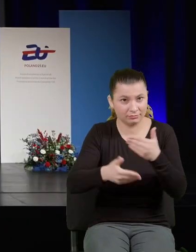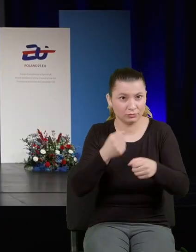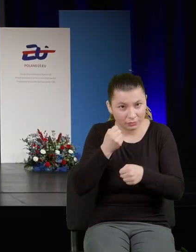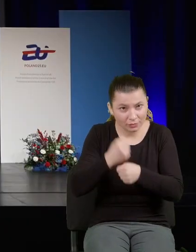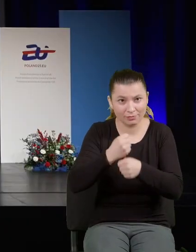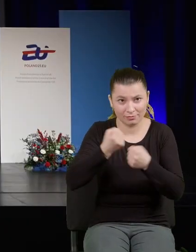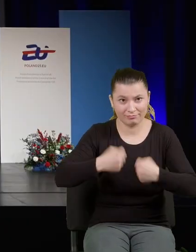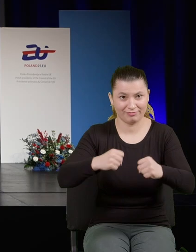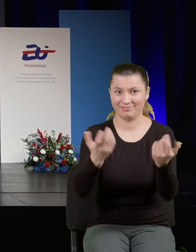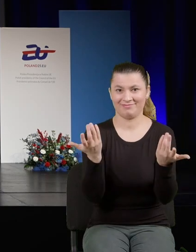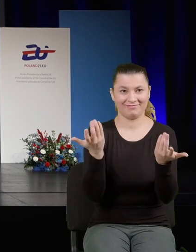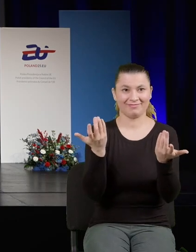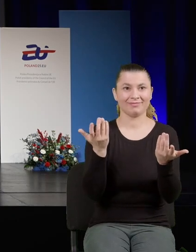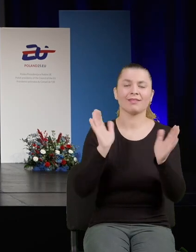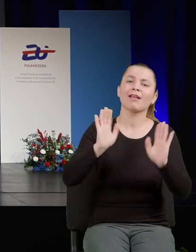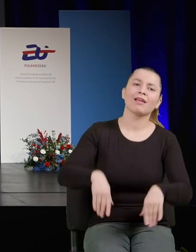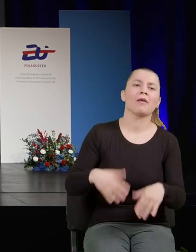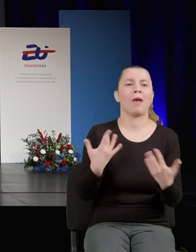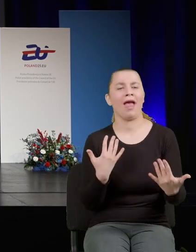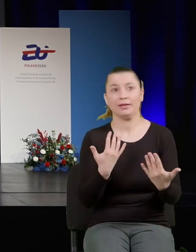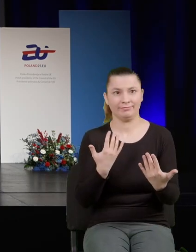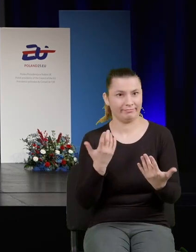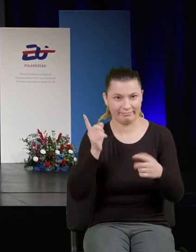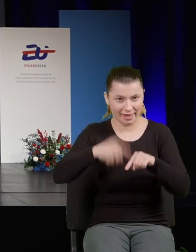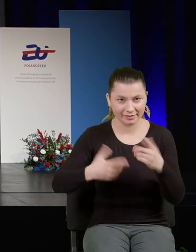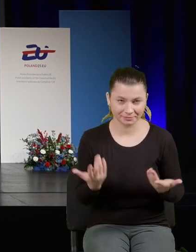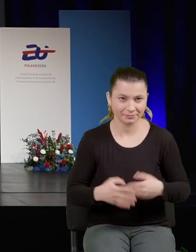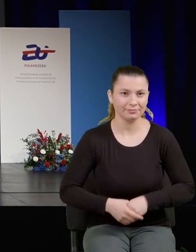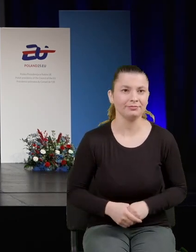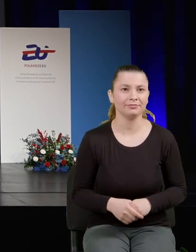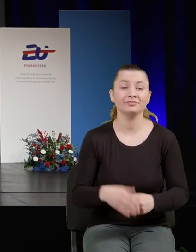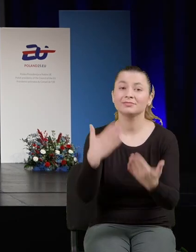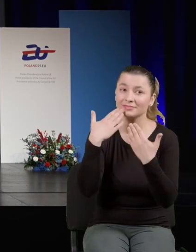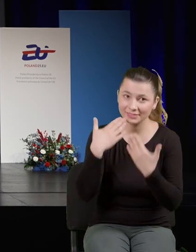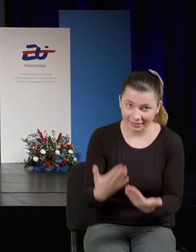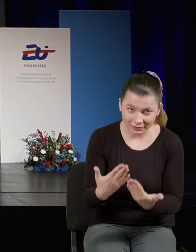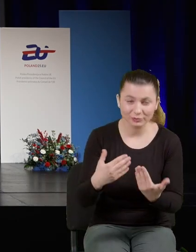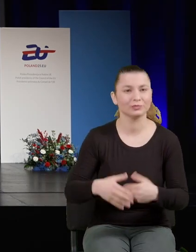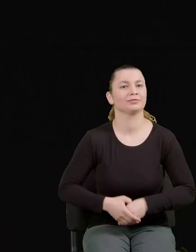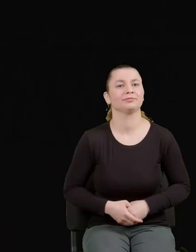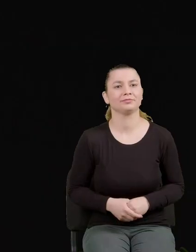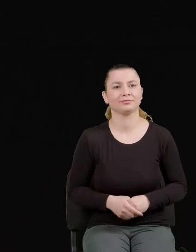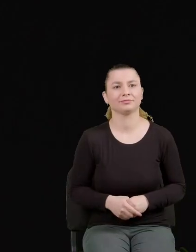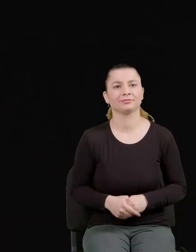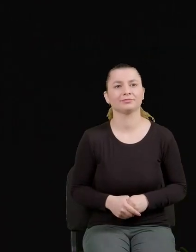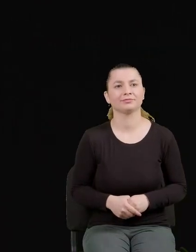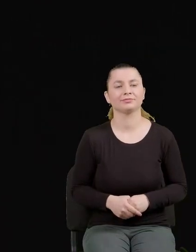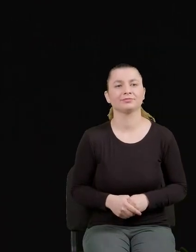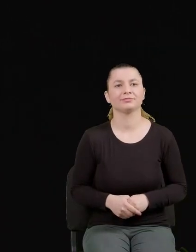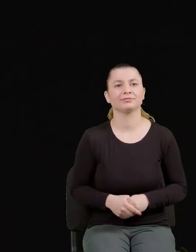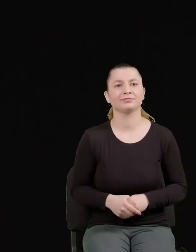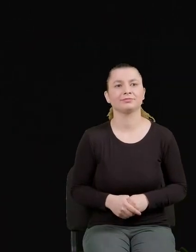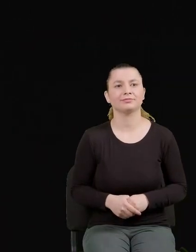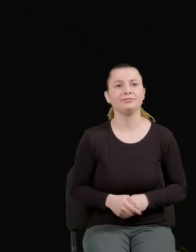towards the start of the new financial perspective, because now we have the beginning of